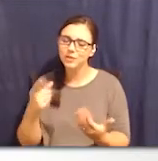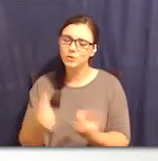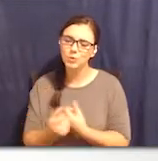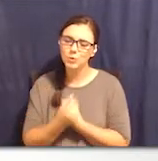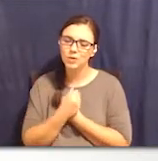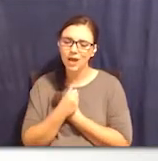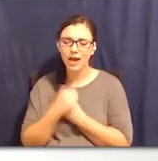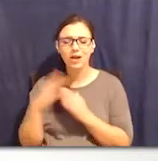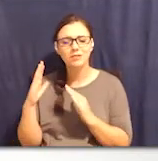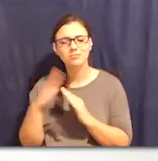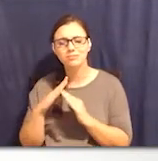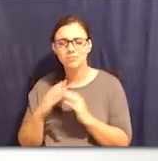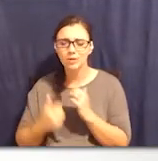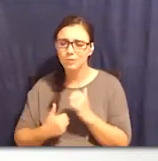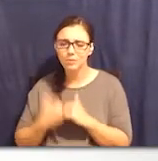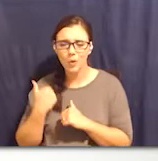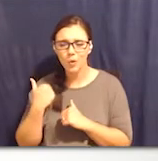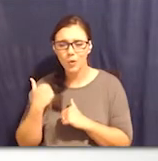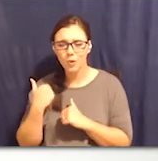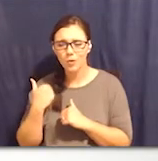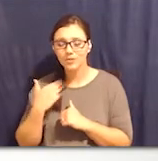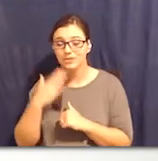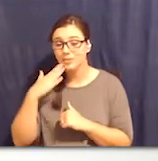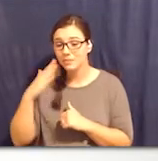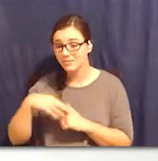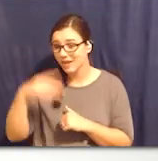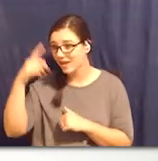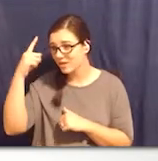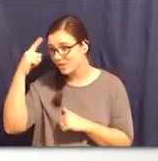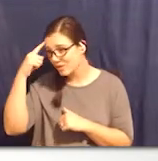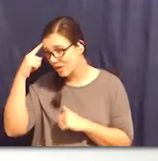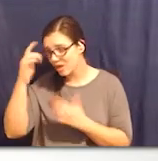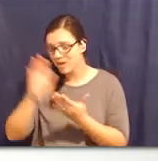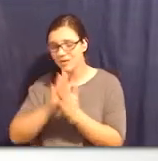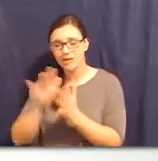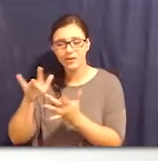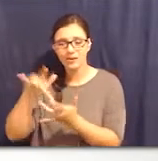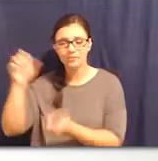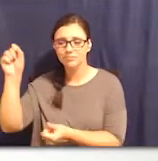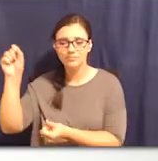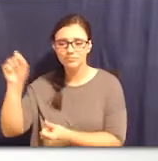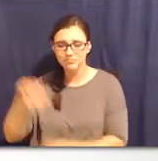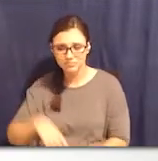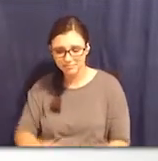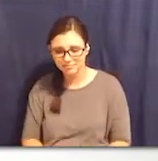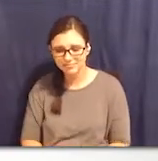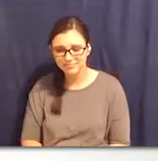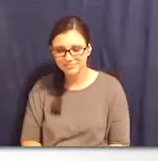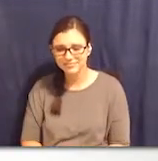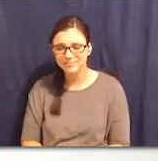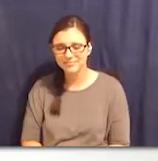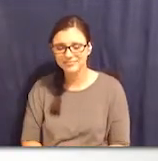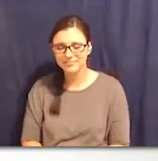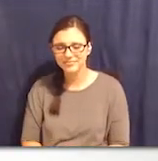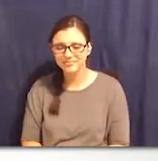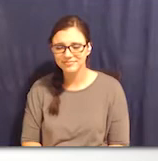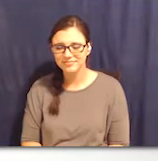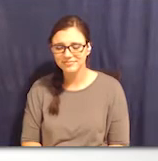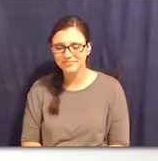Dream of things you love most and turn a bad thought into a